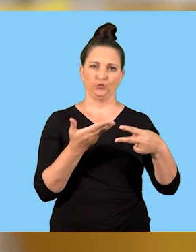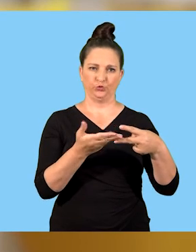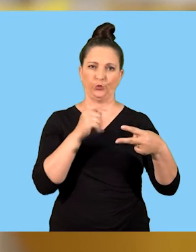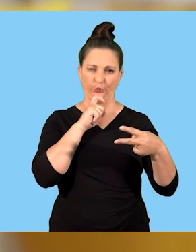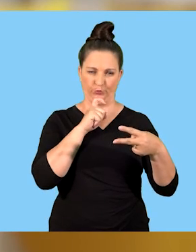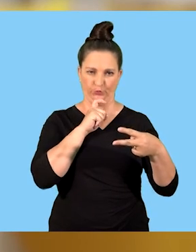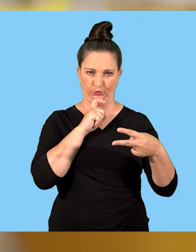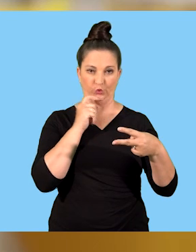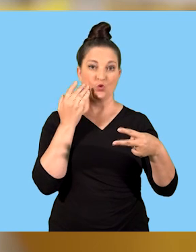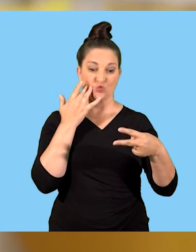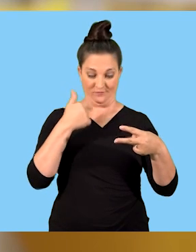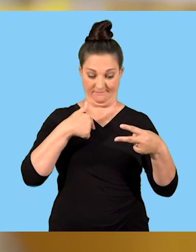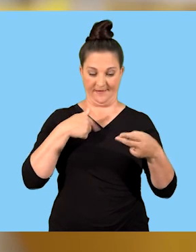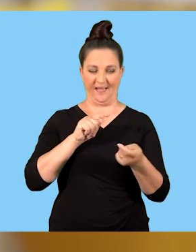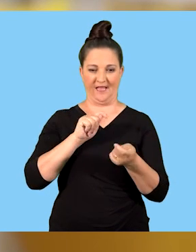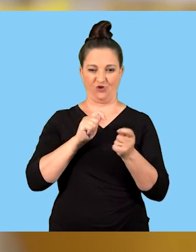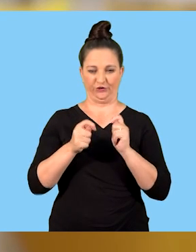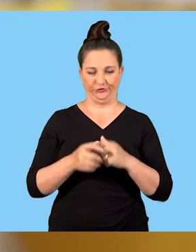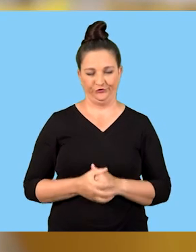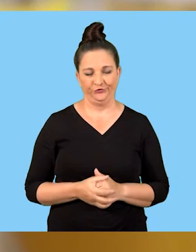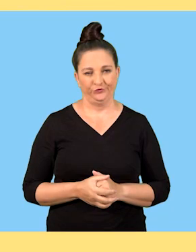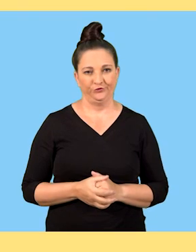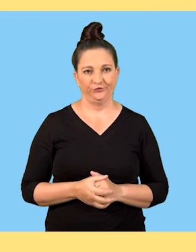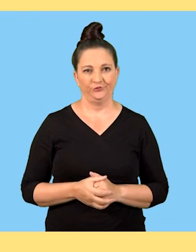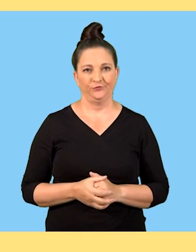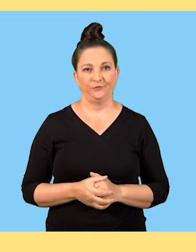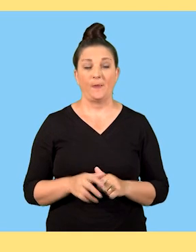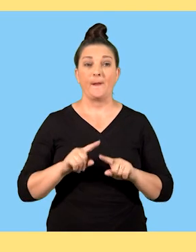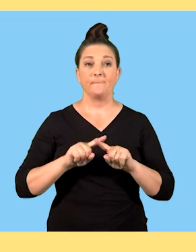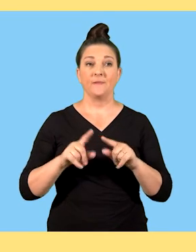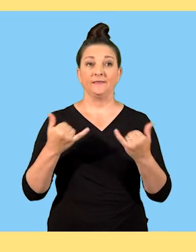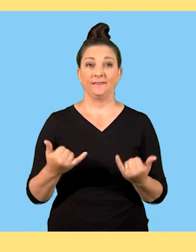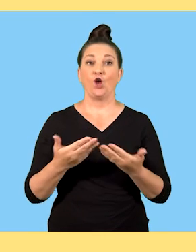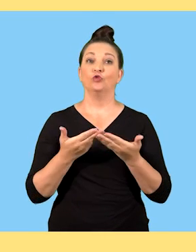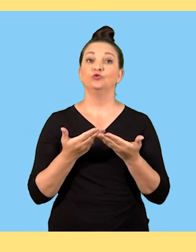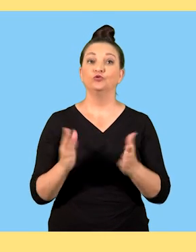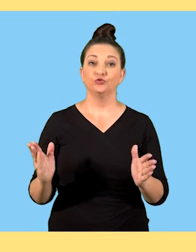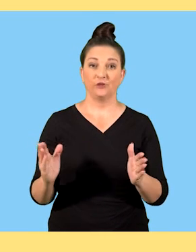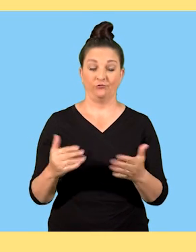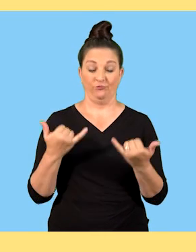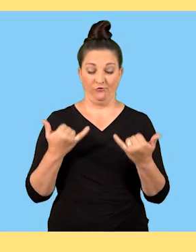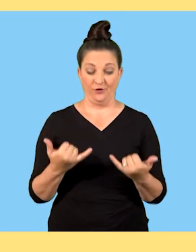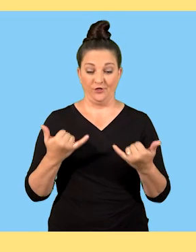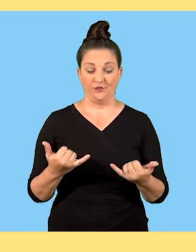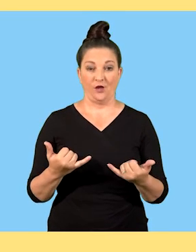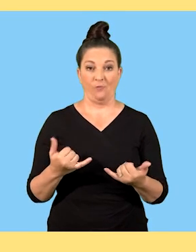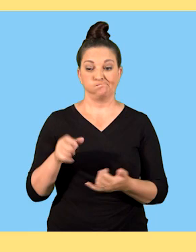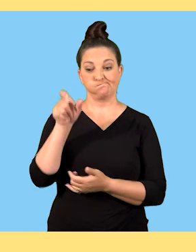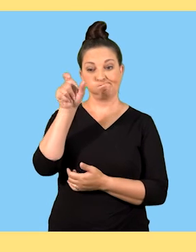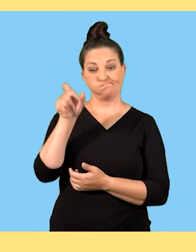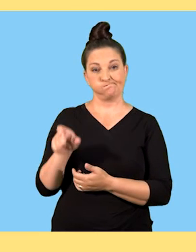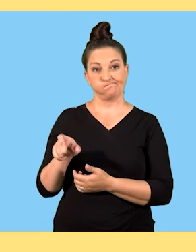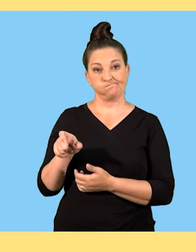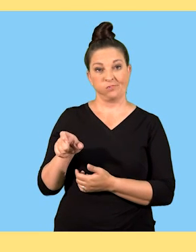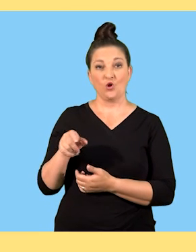when I adjust. In the general journal, we would therefore debit